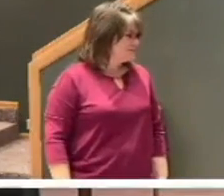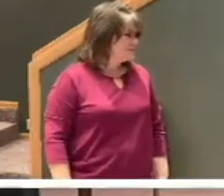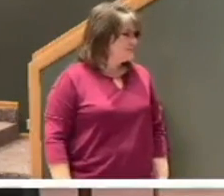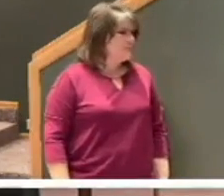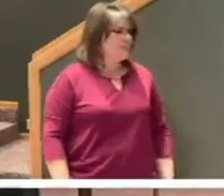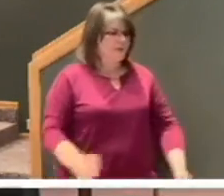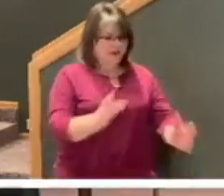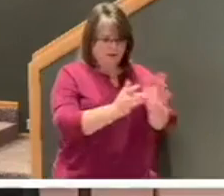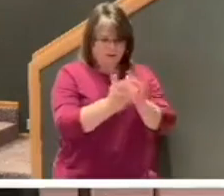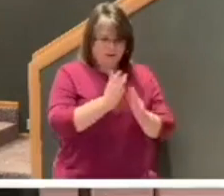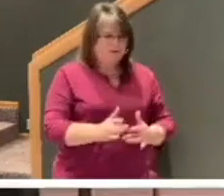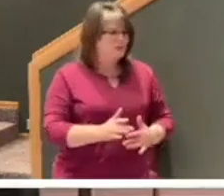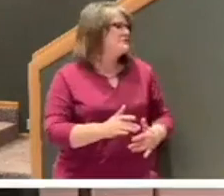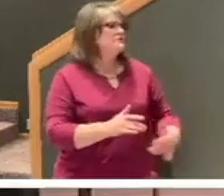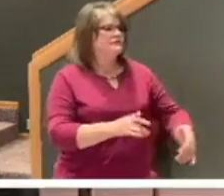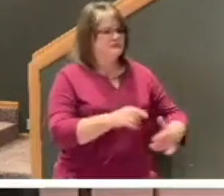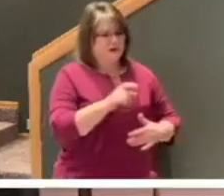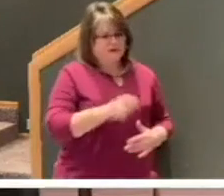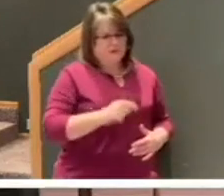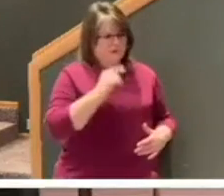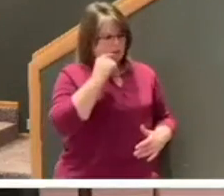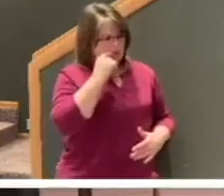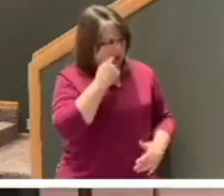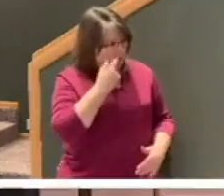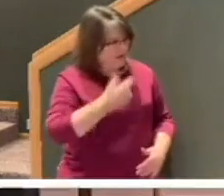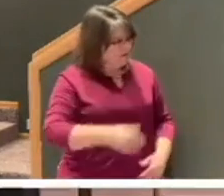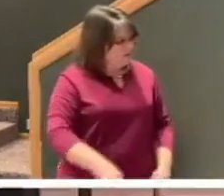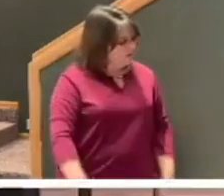Is Christianity supposed to be boring?